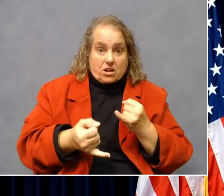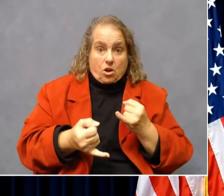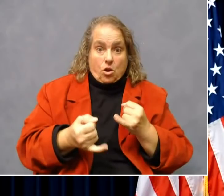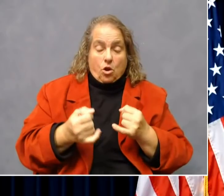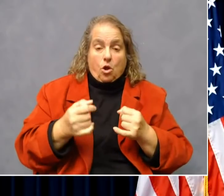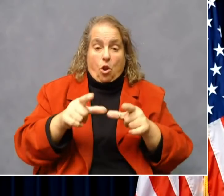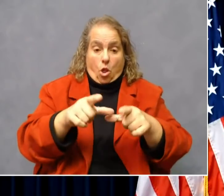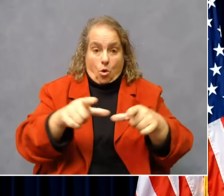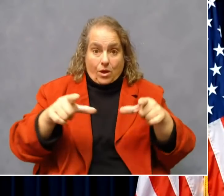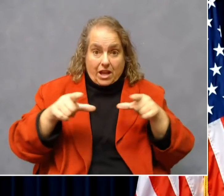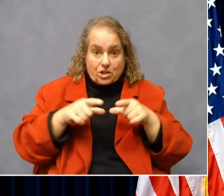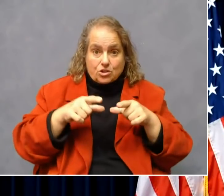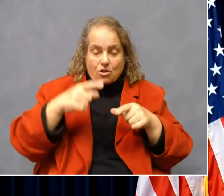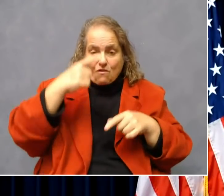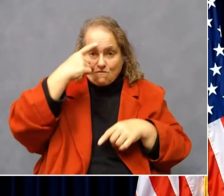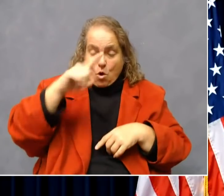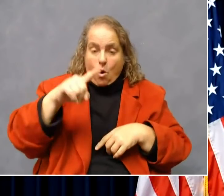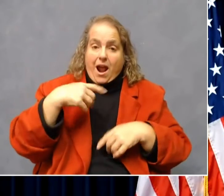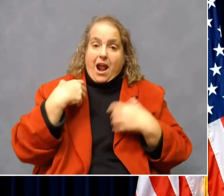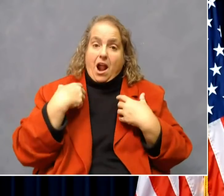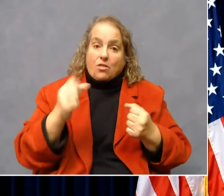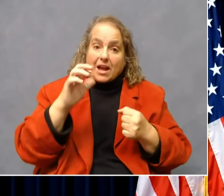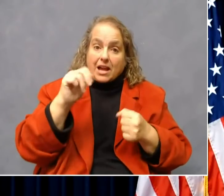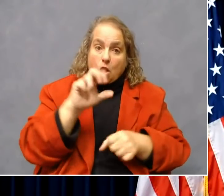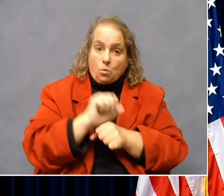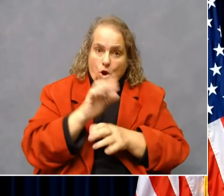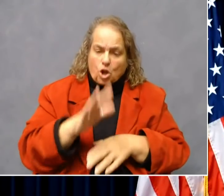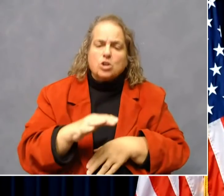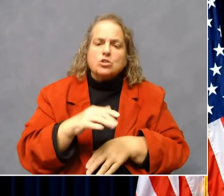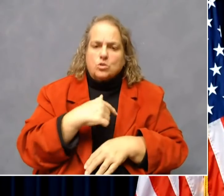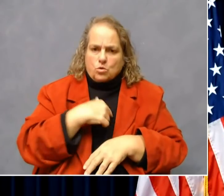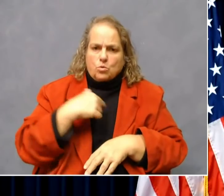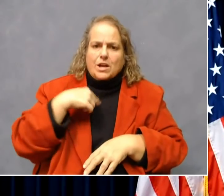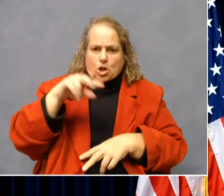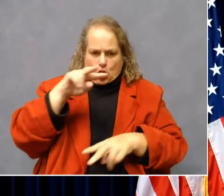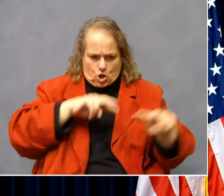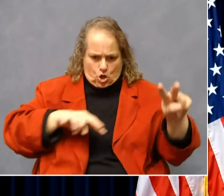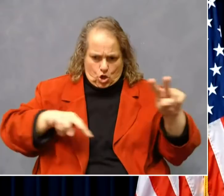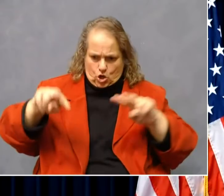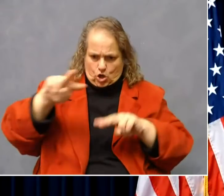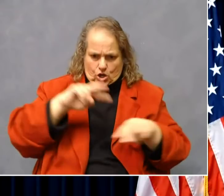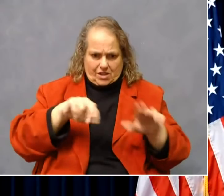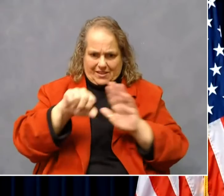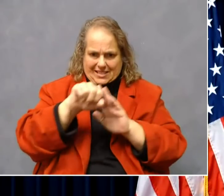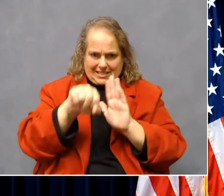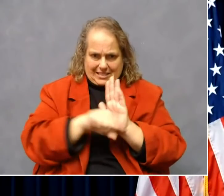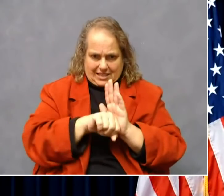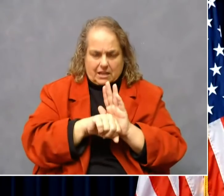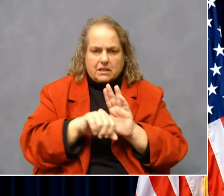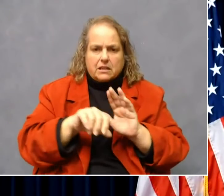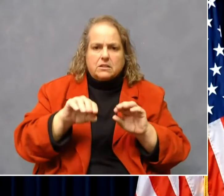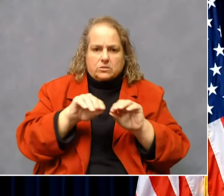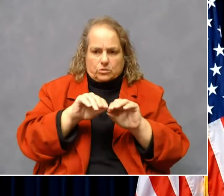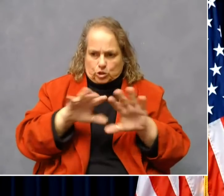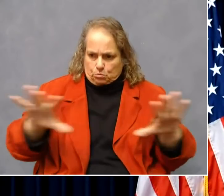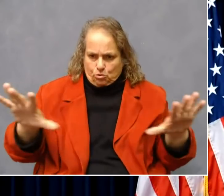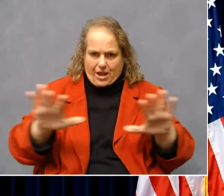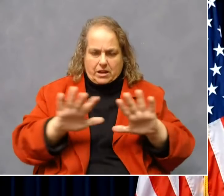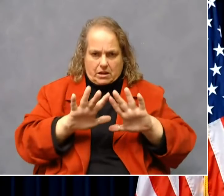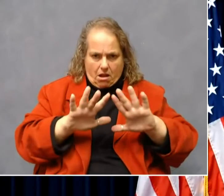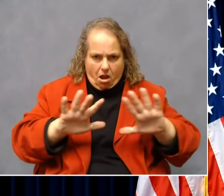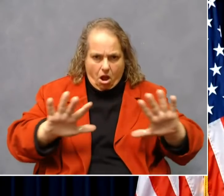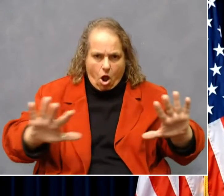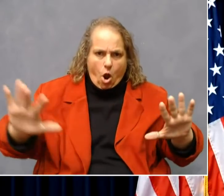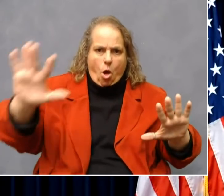diverse. And what we're doing now is we're signing up different people who have the capabilities to vaccinate. And for Pfizer, that